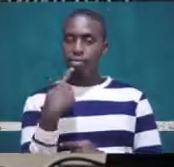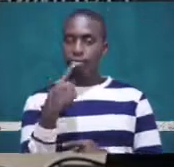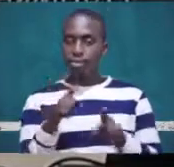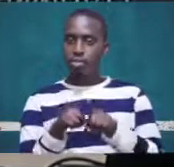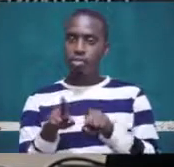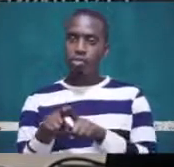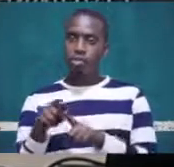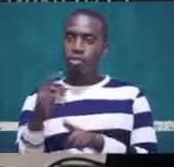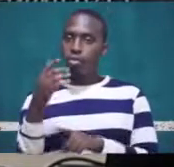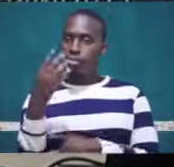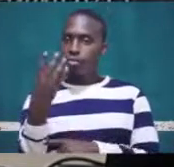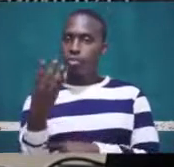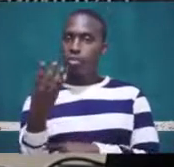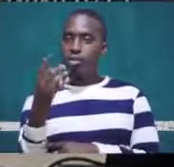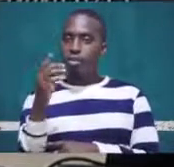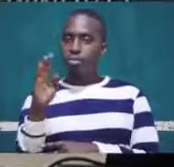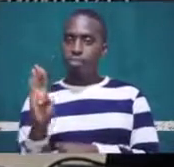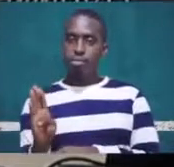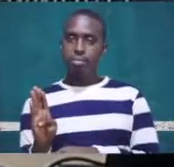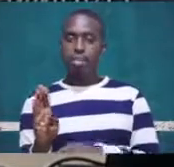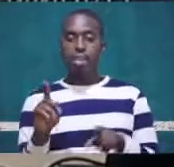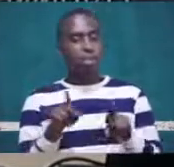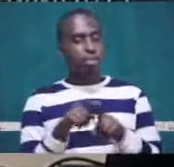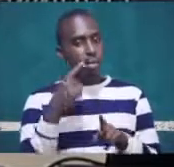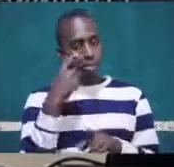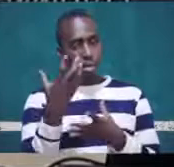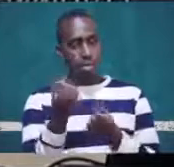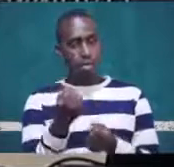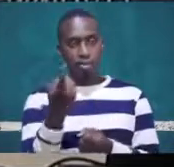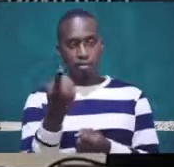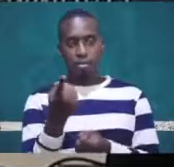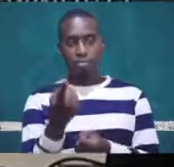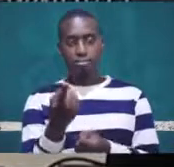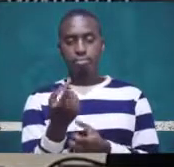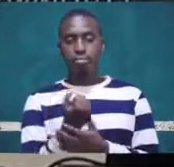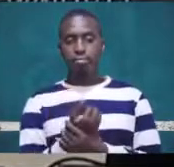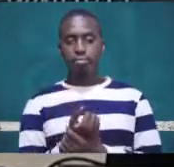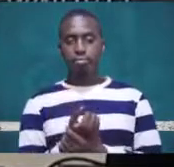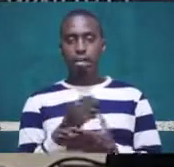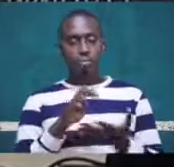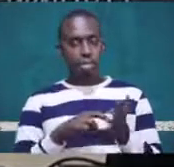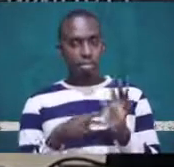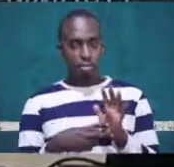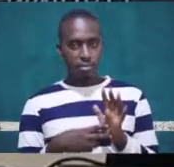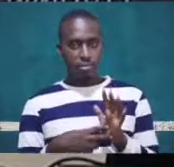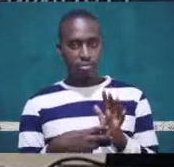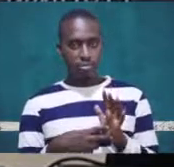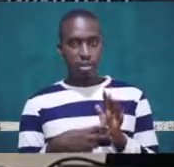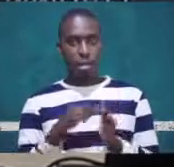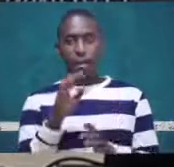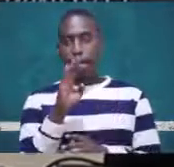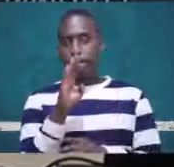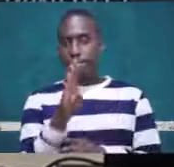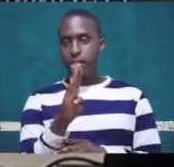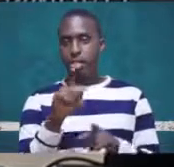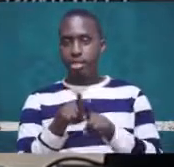equal to 4 times b. As I see 4 here, and 4, it means b is